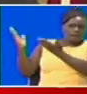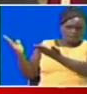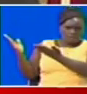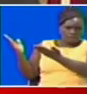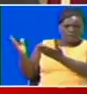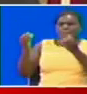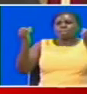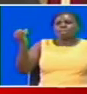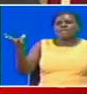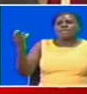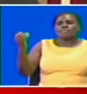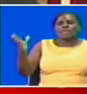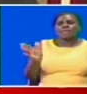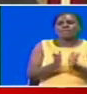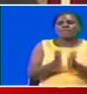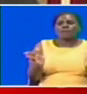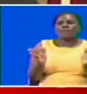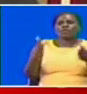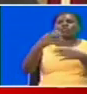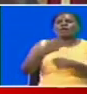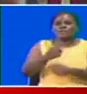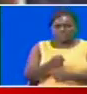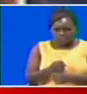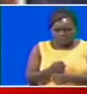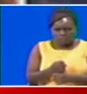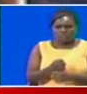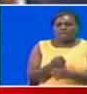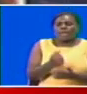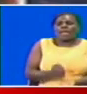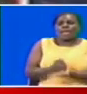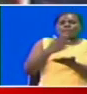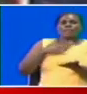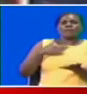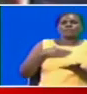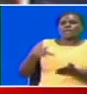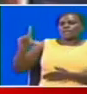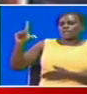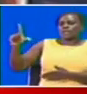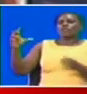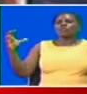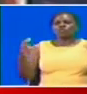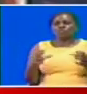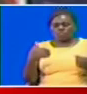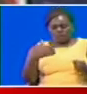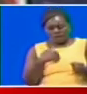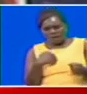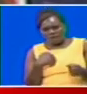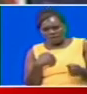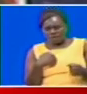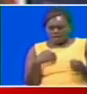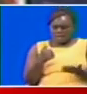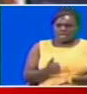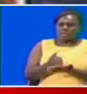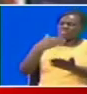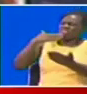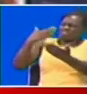There are a number of wananchi organizations that worked with us, the legal teams that we had that worked with us. We